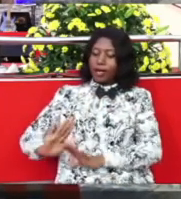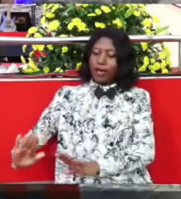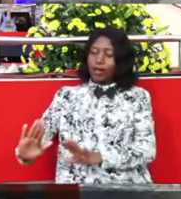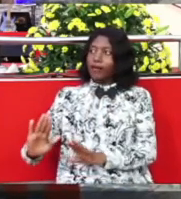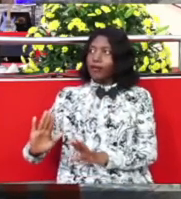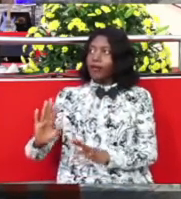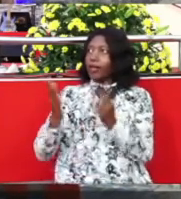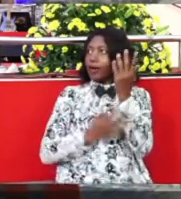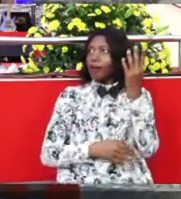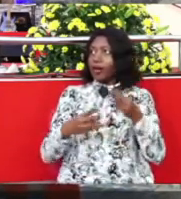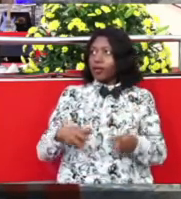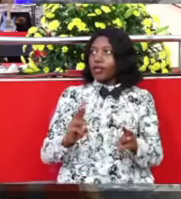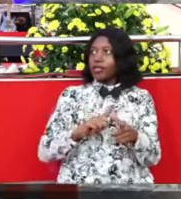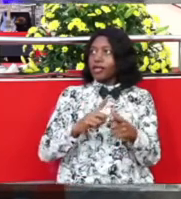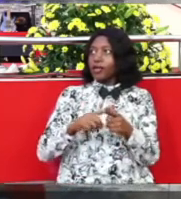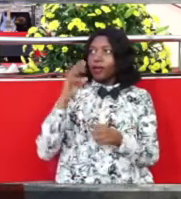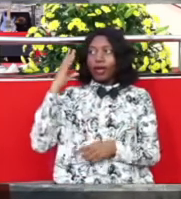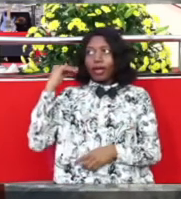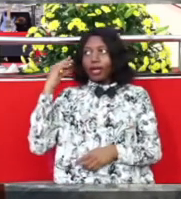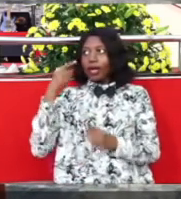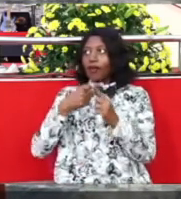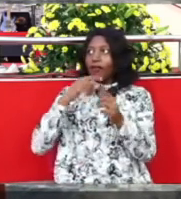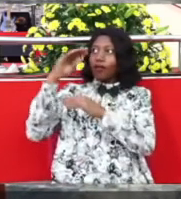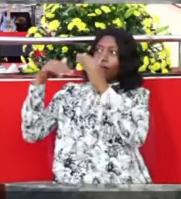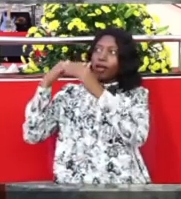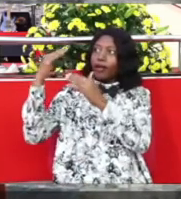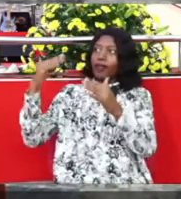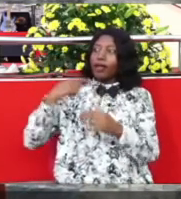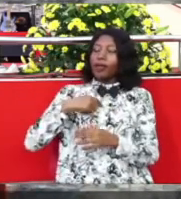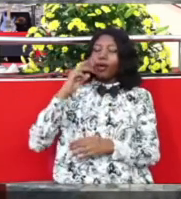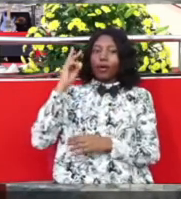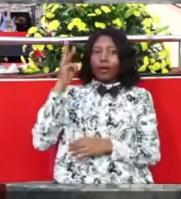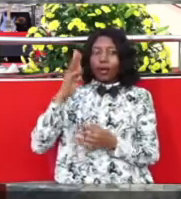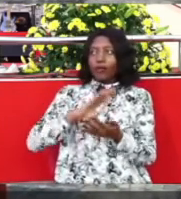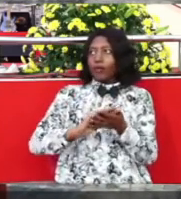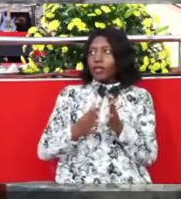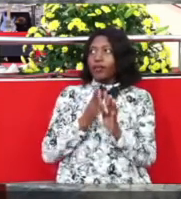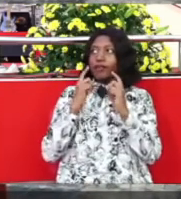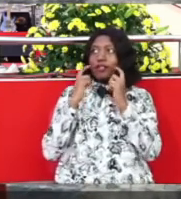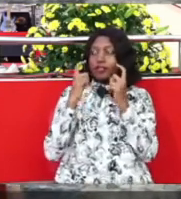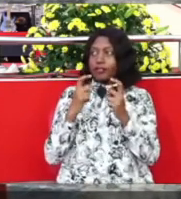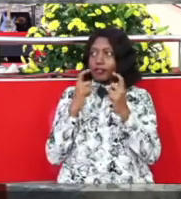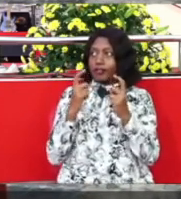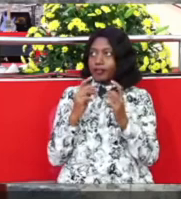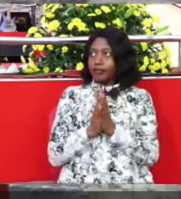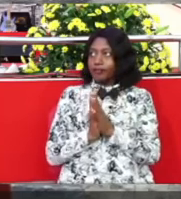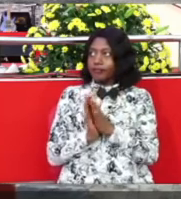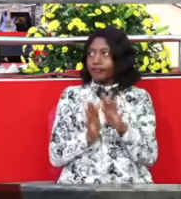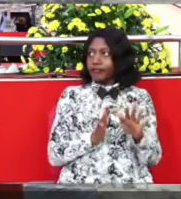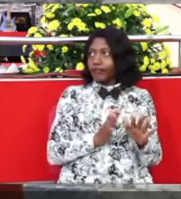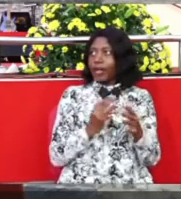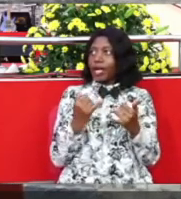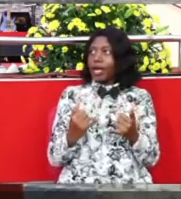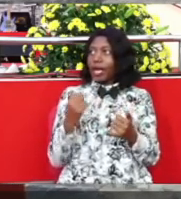will hear from heaven and will forgive their sin and heal the land. Verse 15. Now my eyes